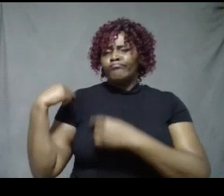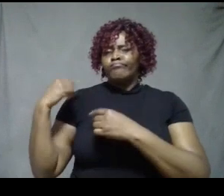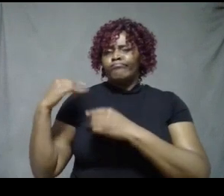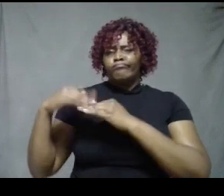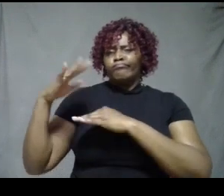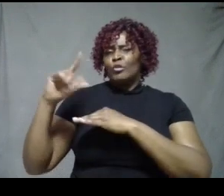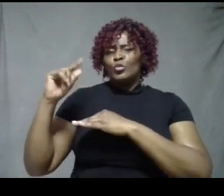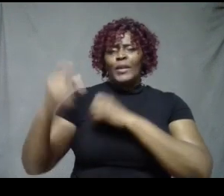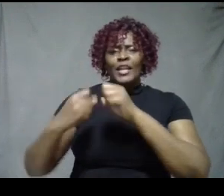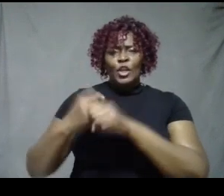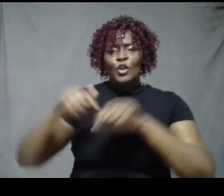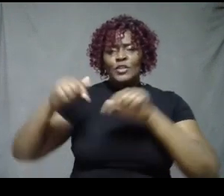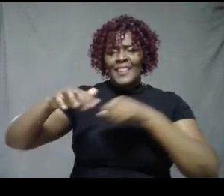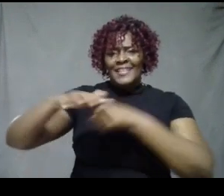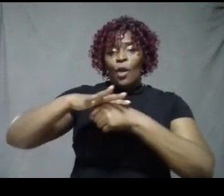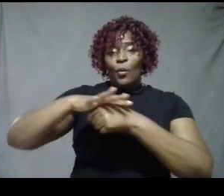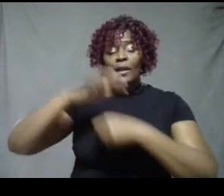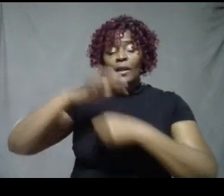and